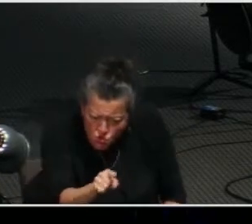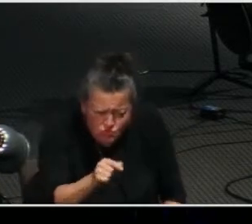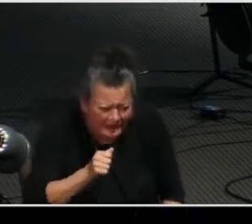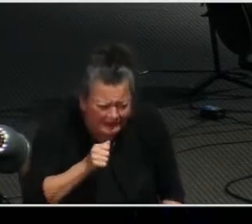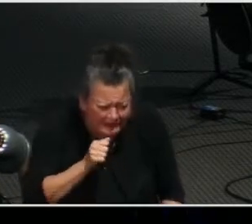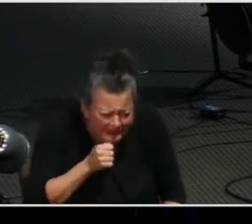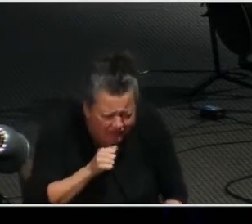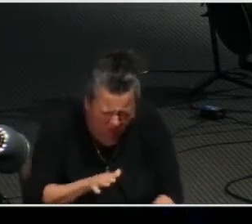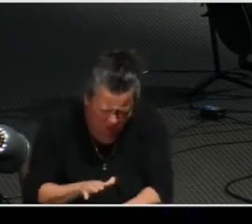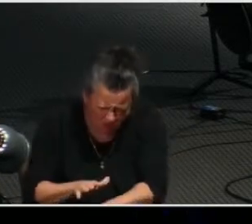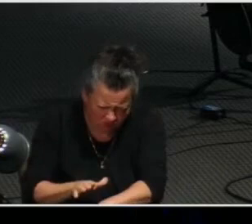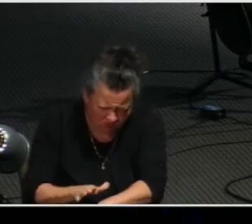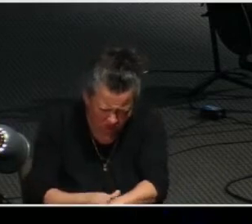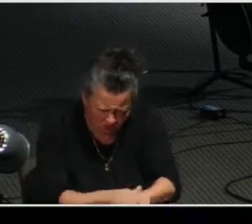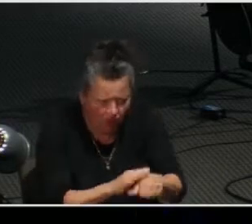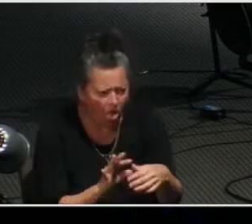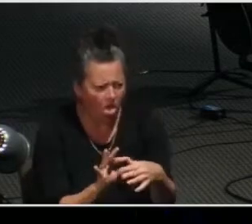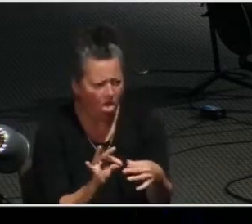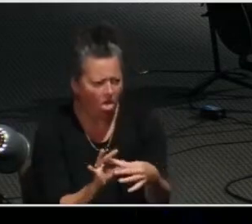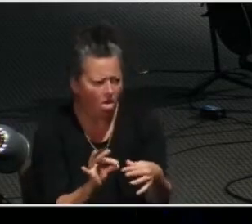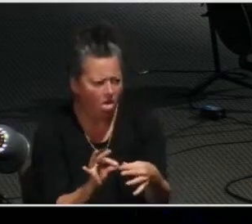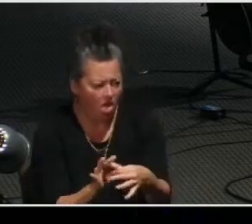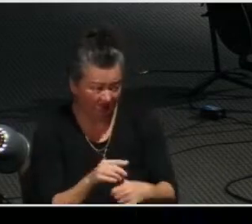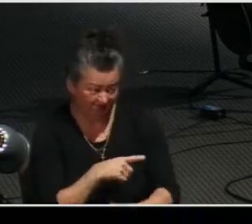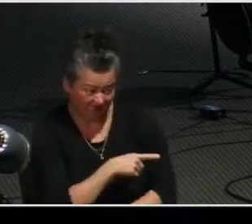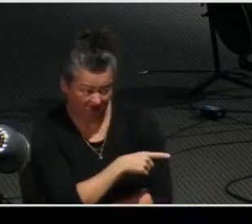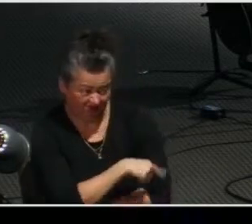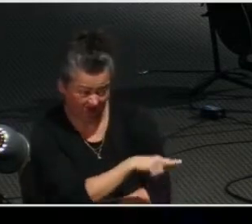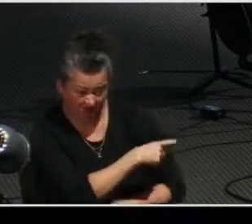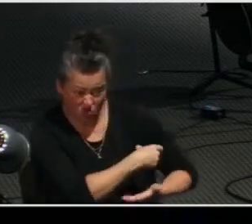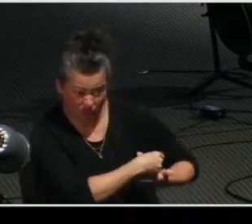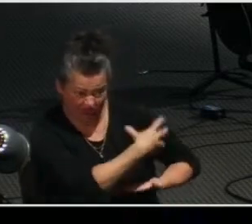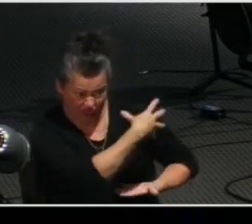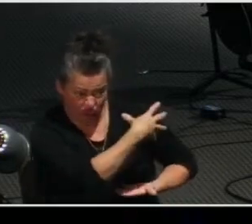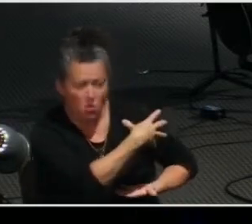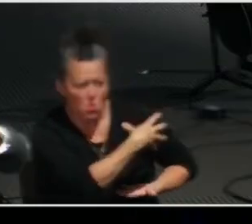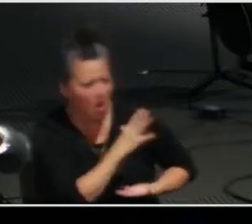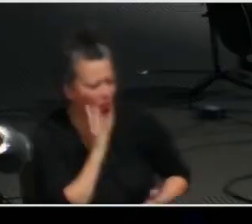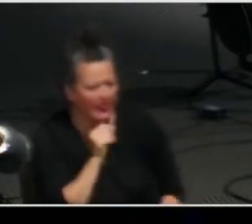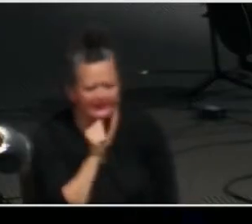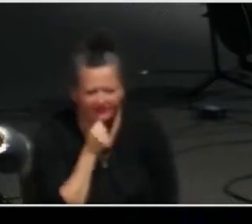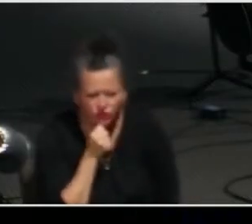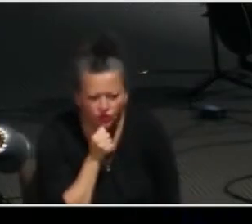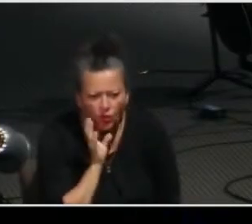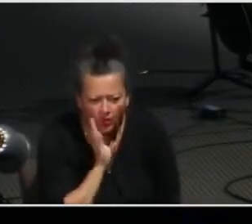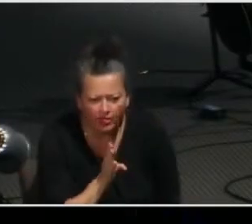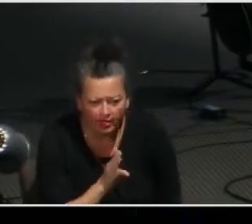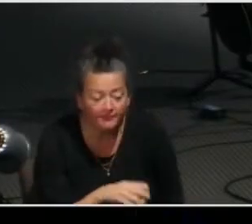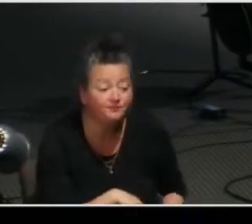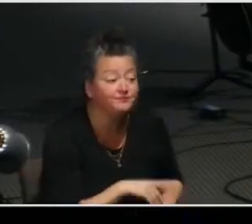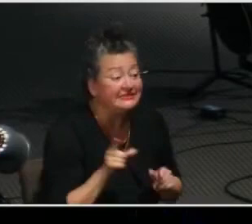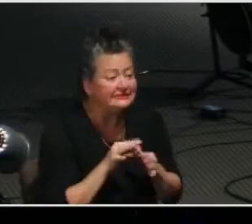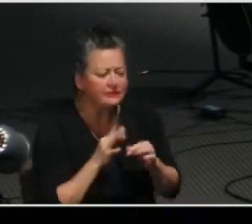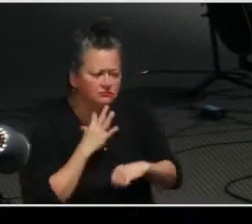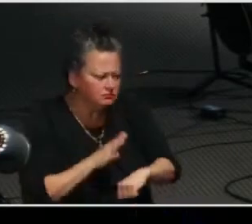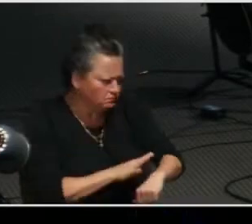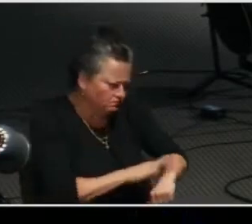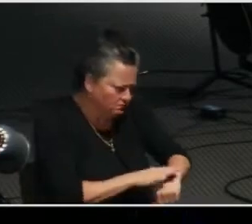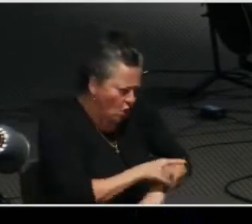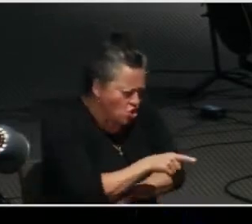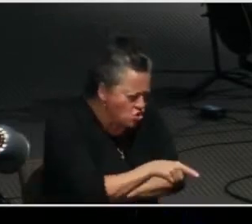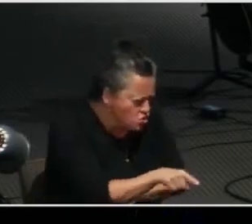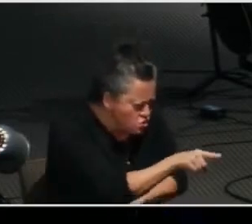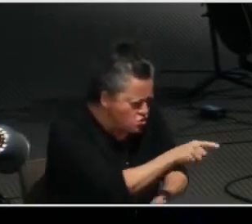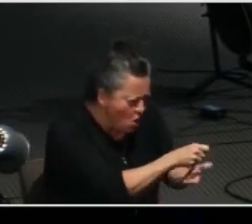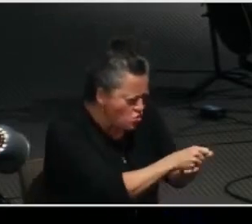starts in verse 1, which sets the tone, where he says, "Come now, you rich, weep and howl for